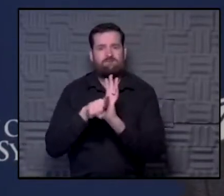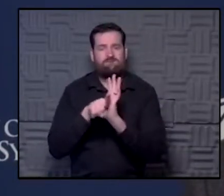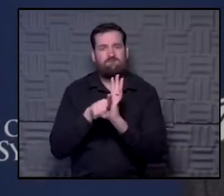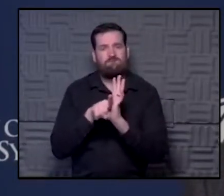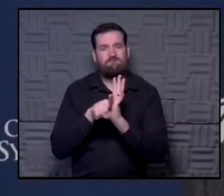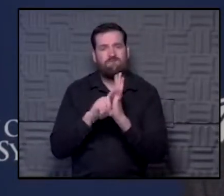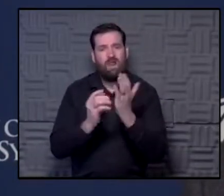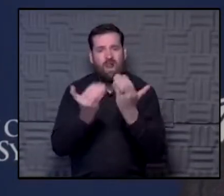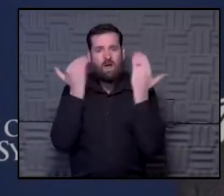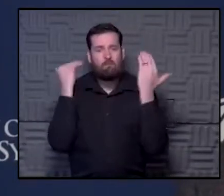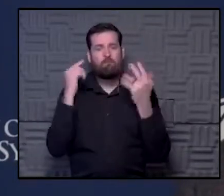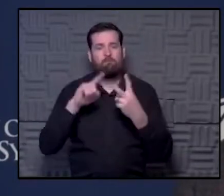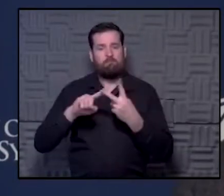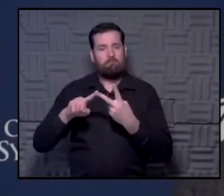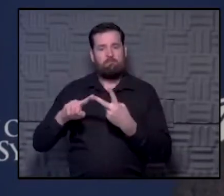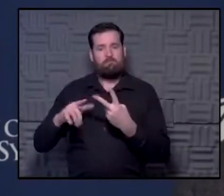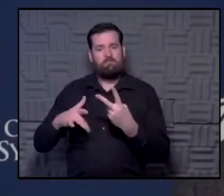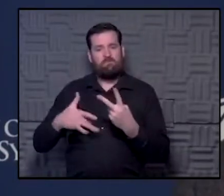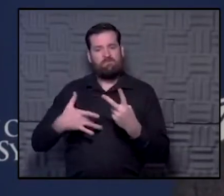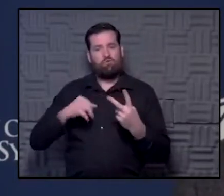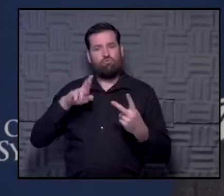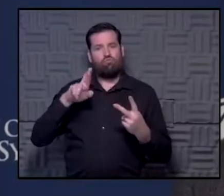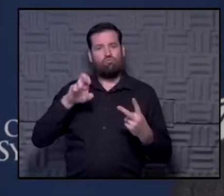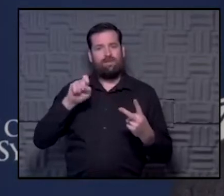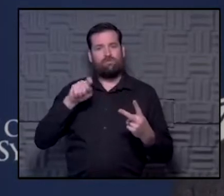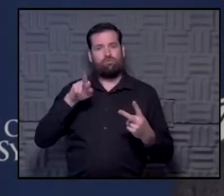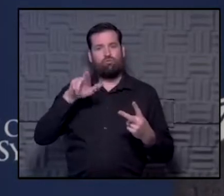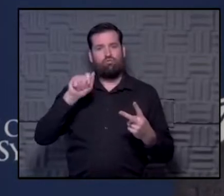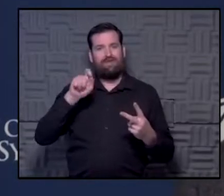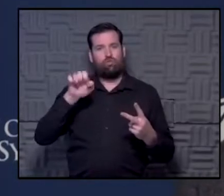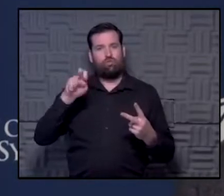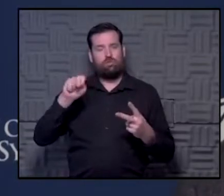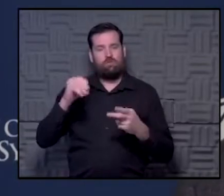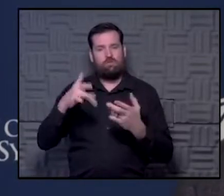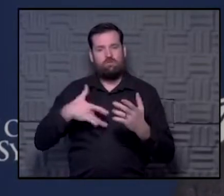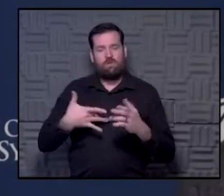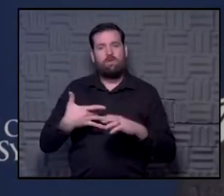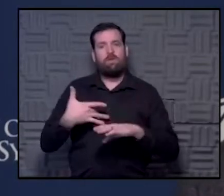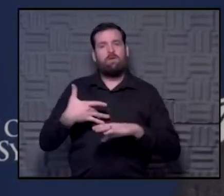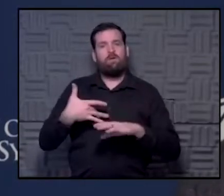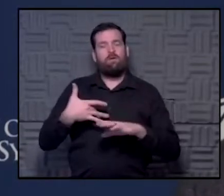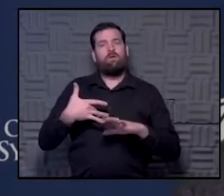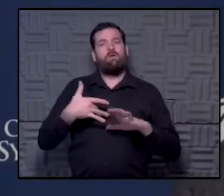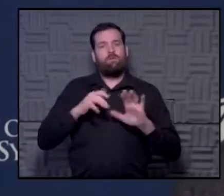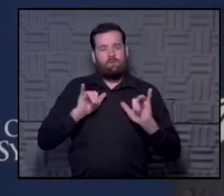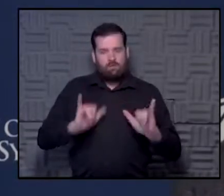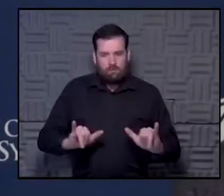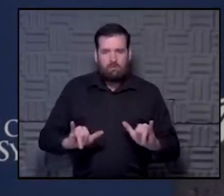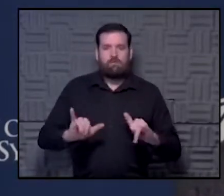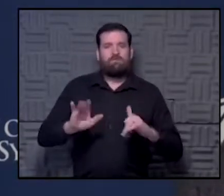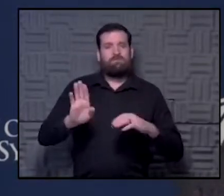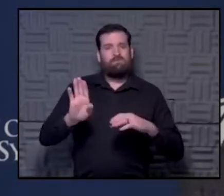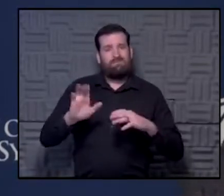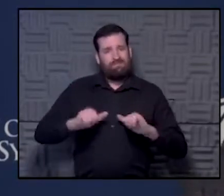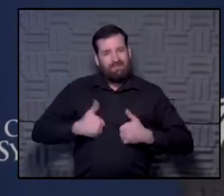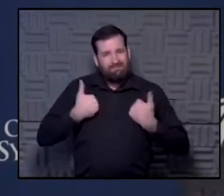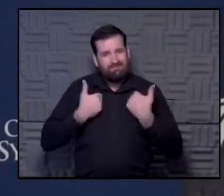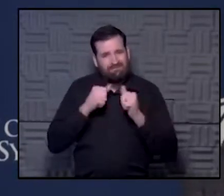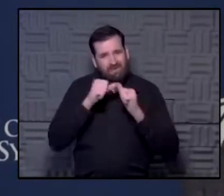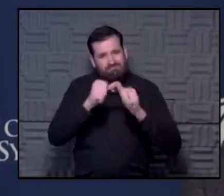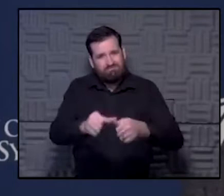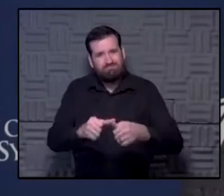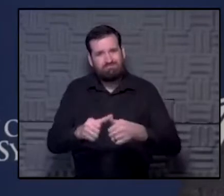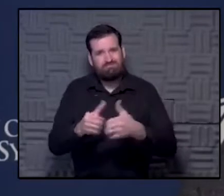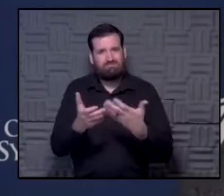a restoration focus and orientation, where we're actually going through the business of life goes on and doing the things